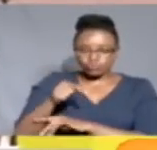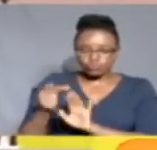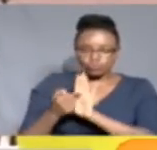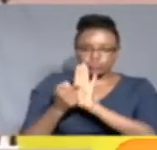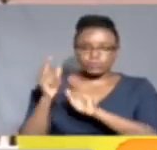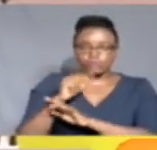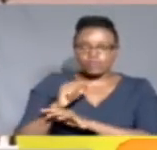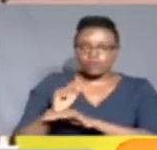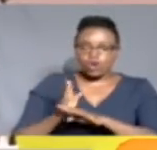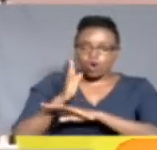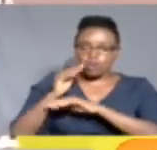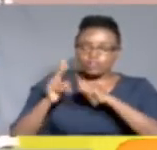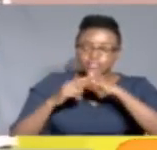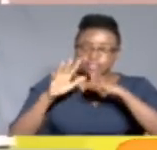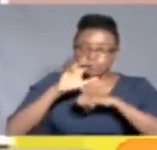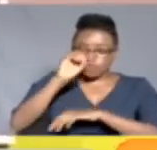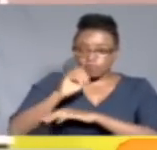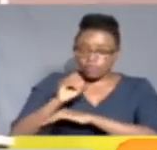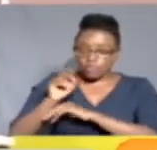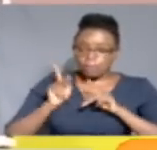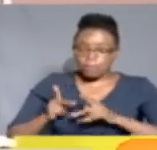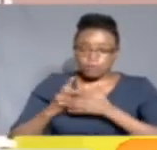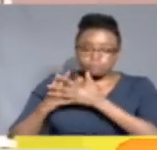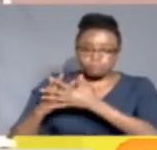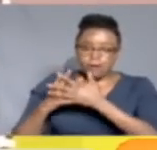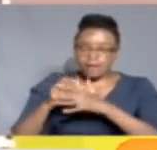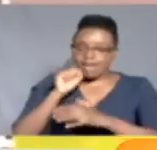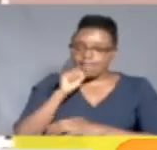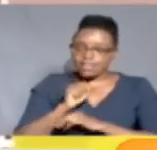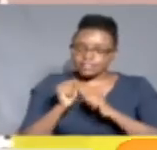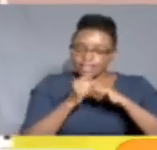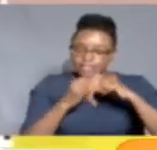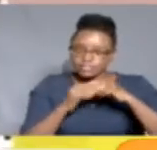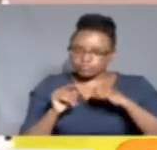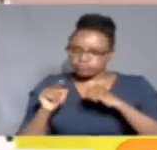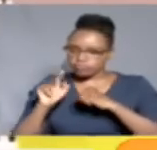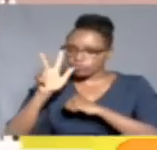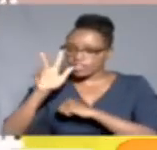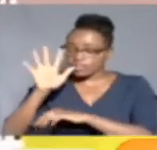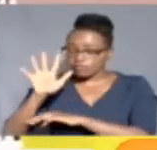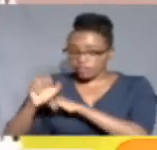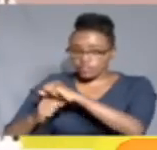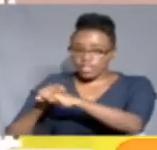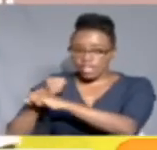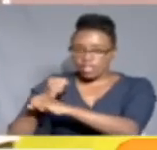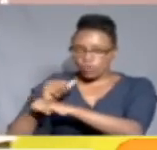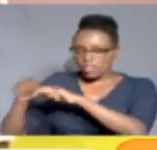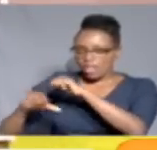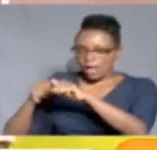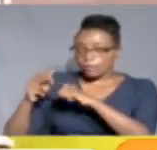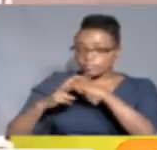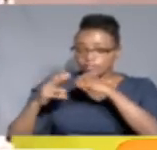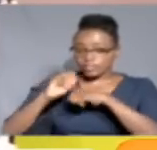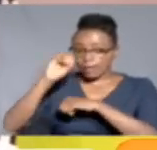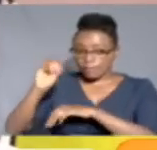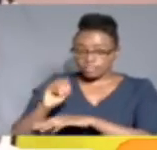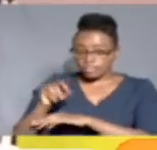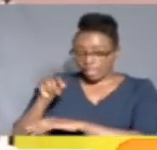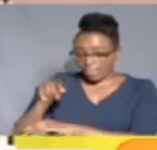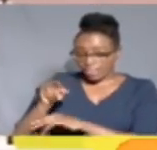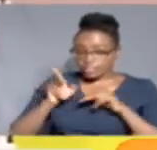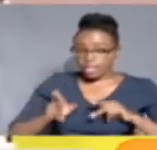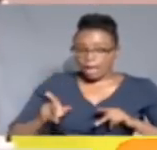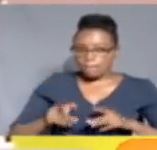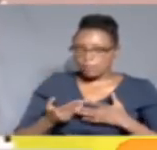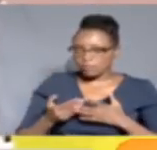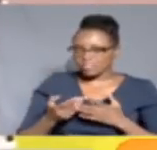than 75% of prisoners are aged between 18 and 35, with about 70% of them being